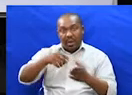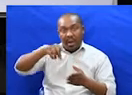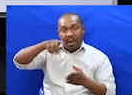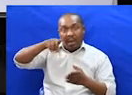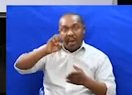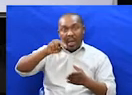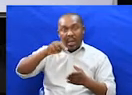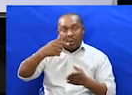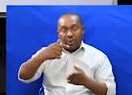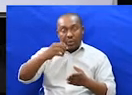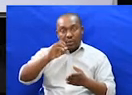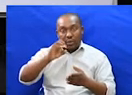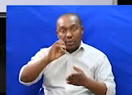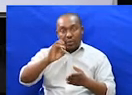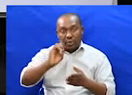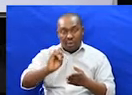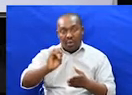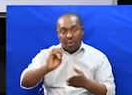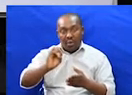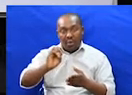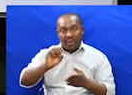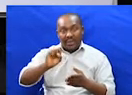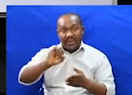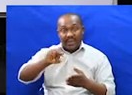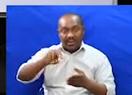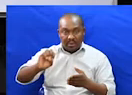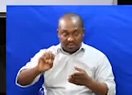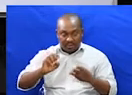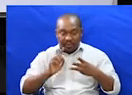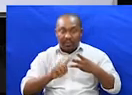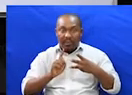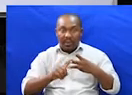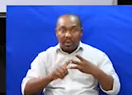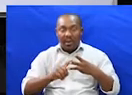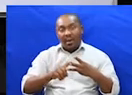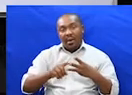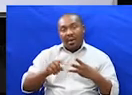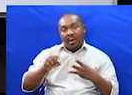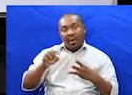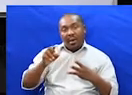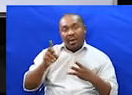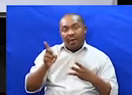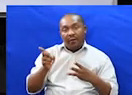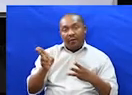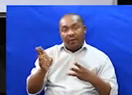nucleotide is phosphoric acid. And the last one